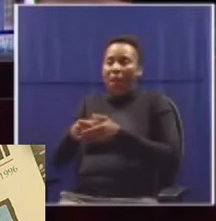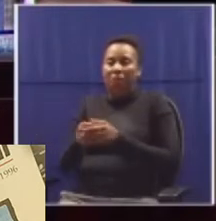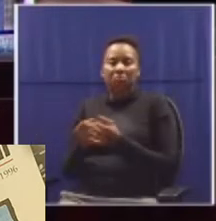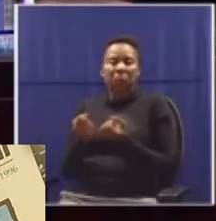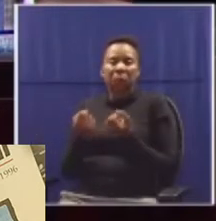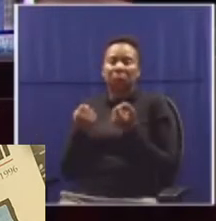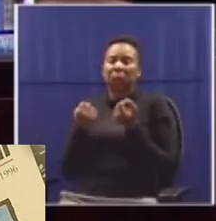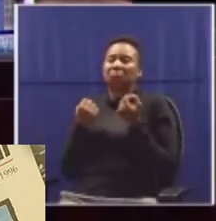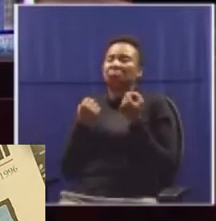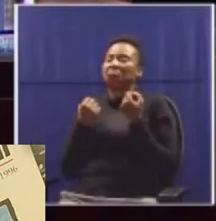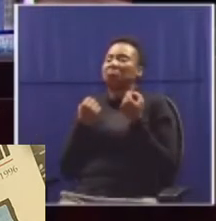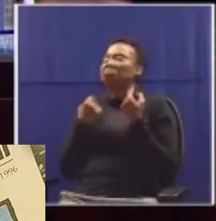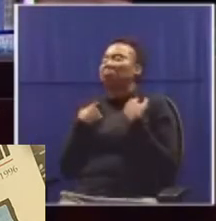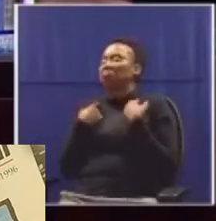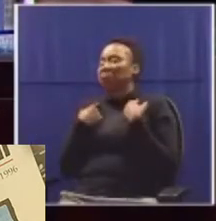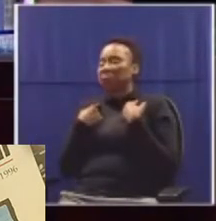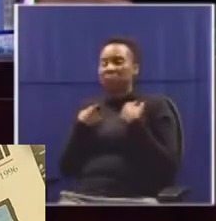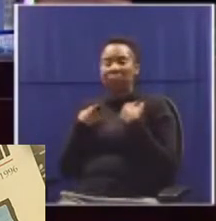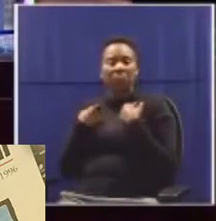historically responsibly